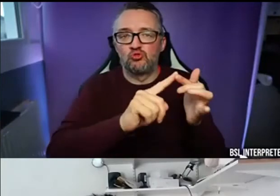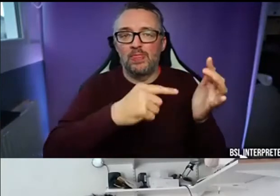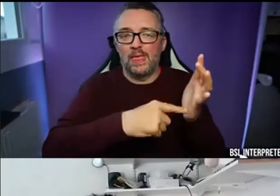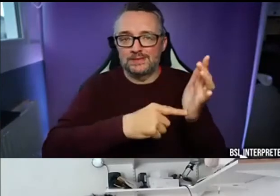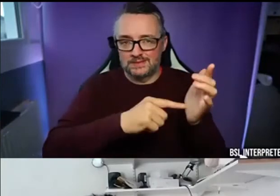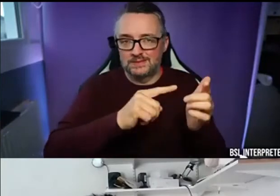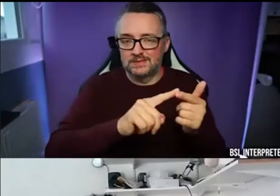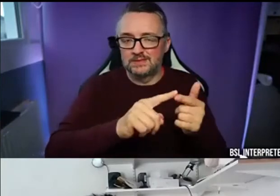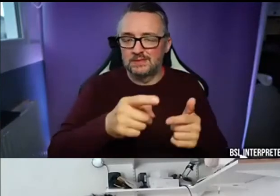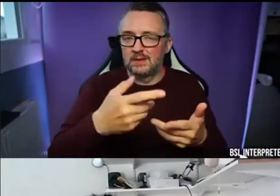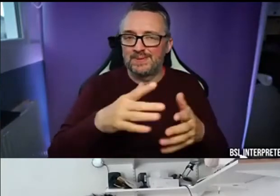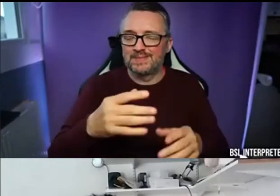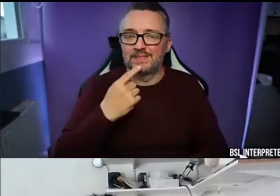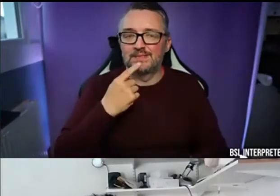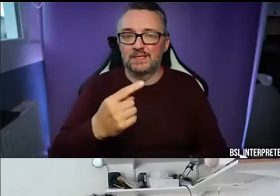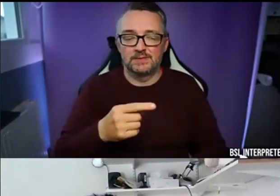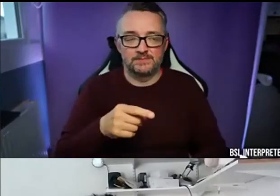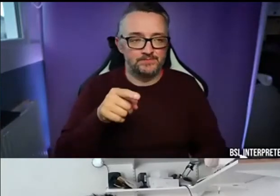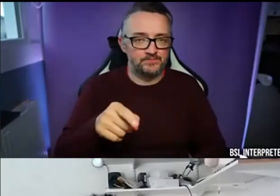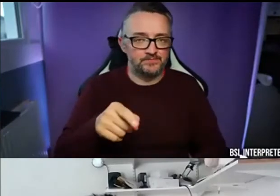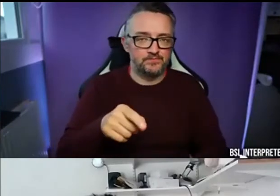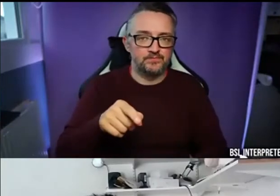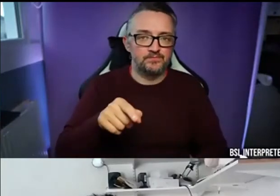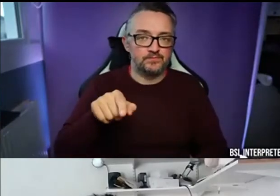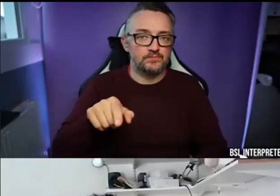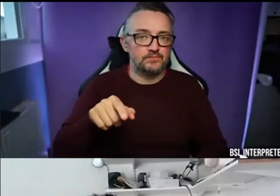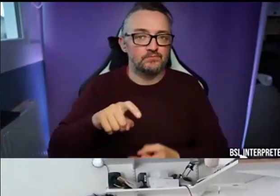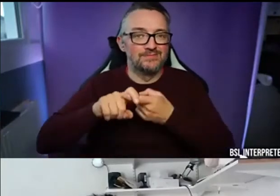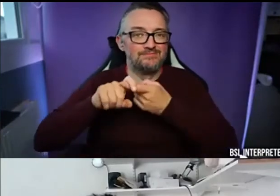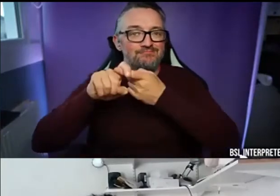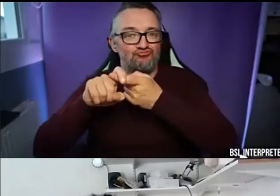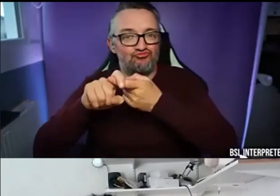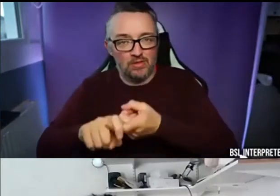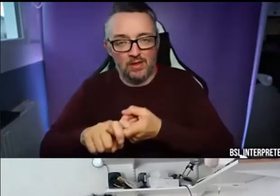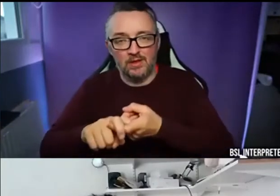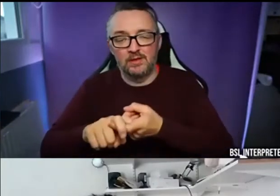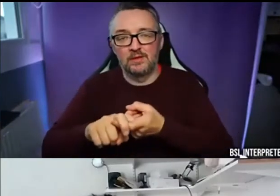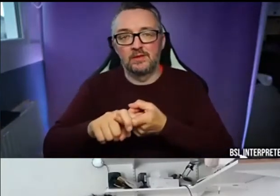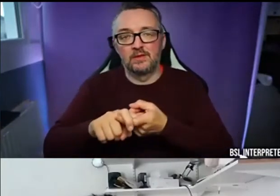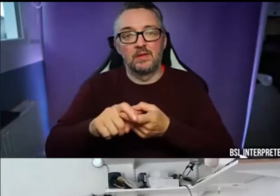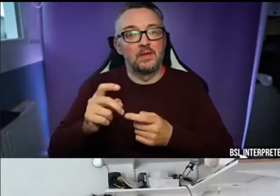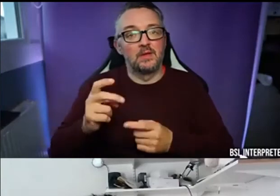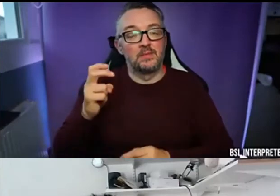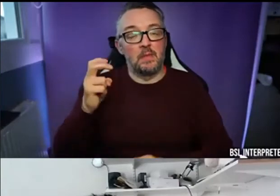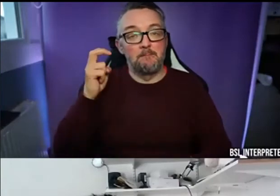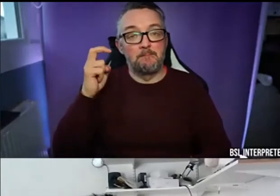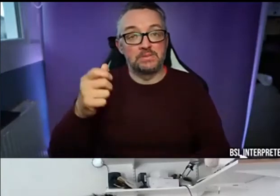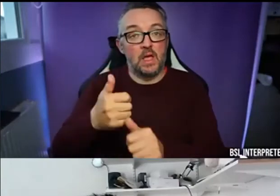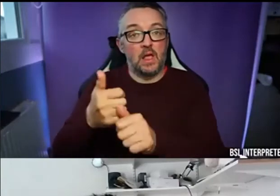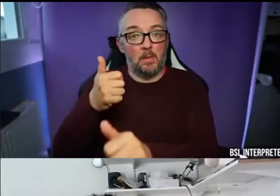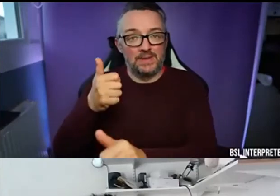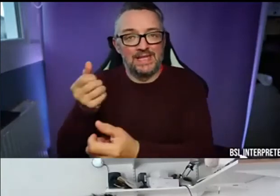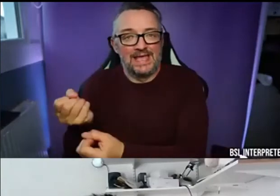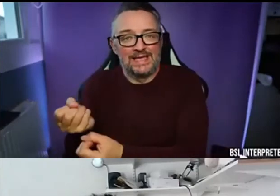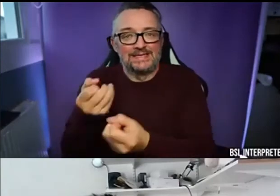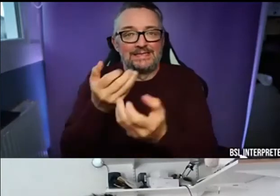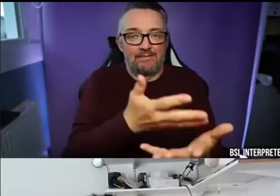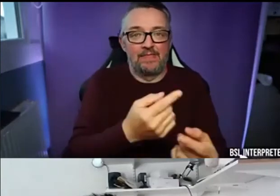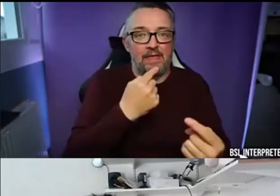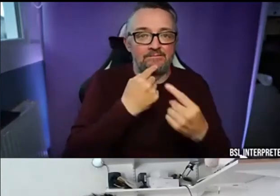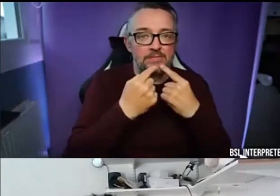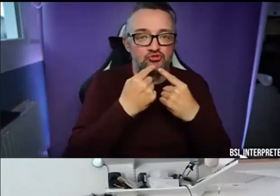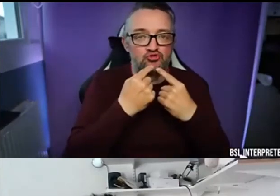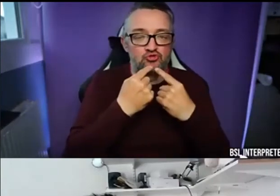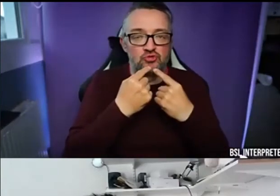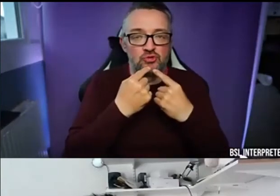that they're dependent on, Traveline's dependent on bus companies providing that information to them about